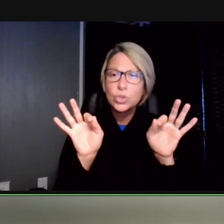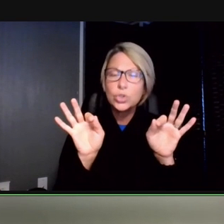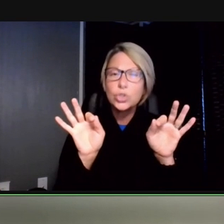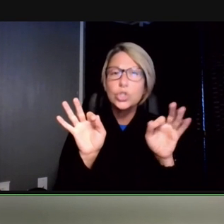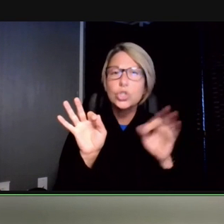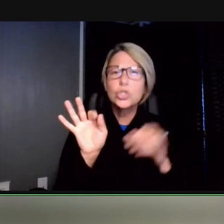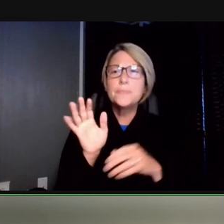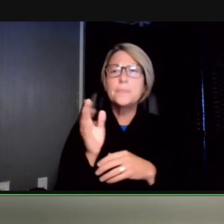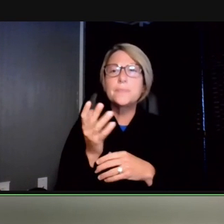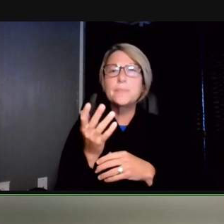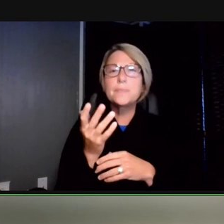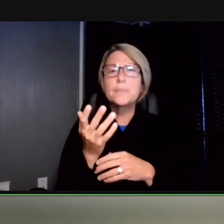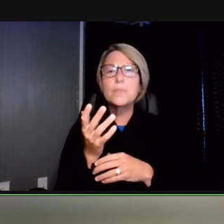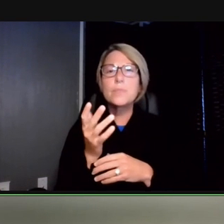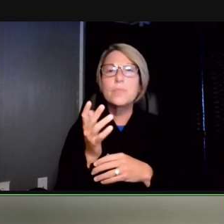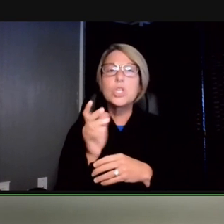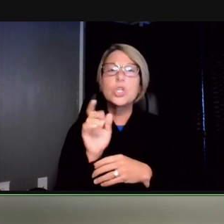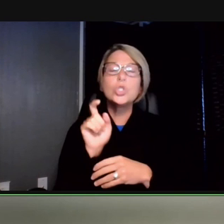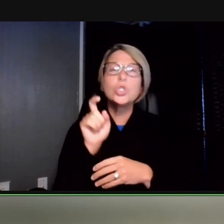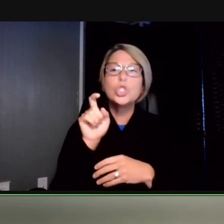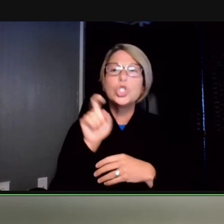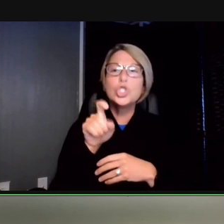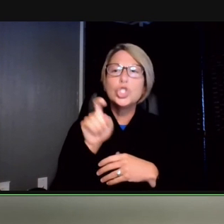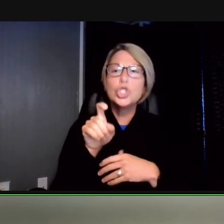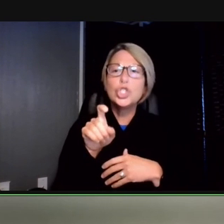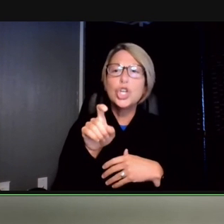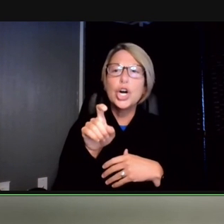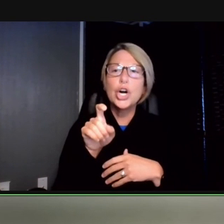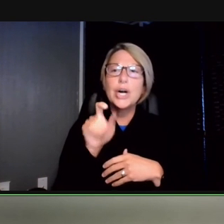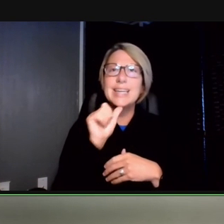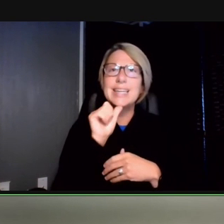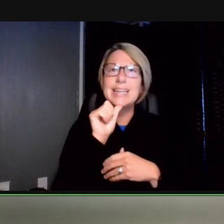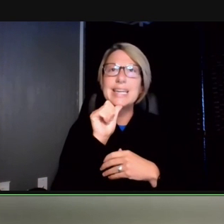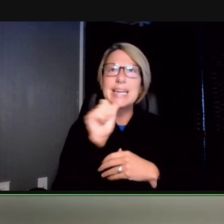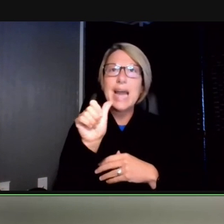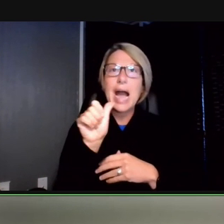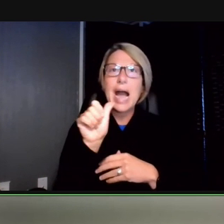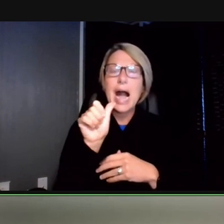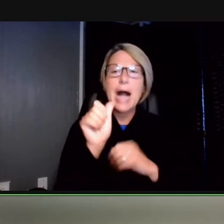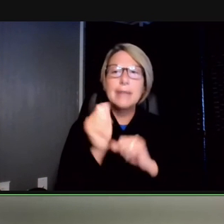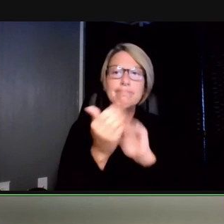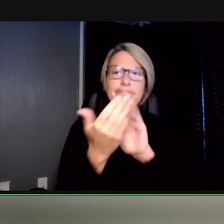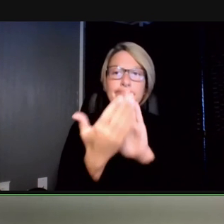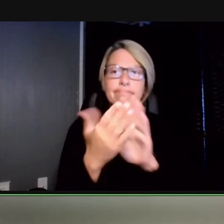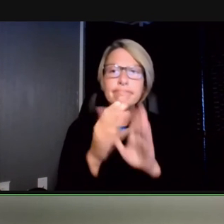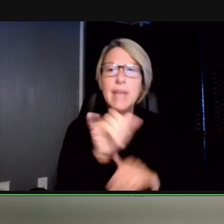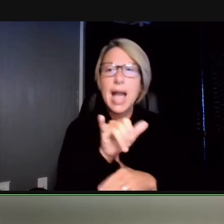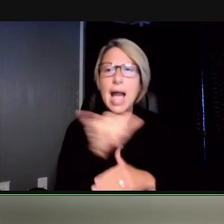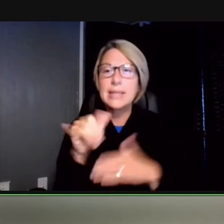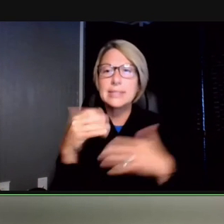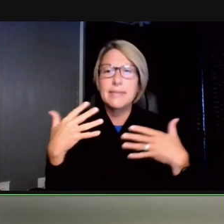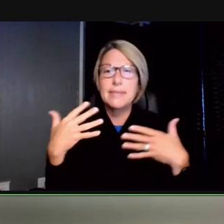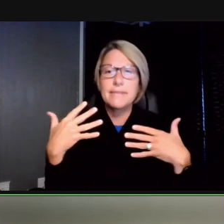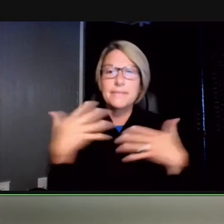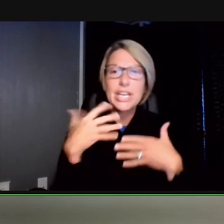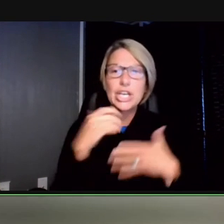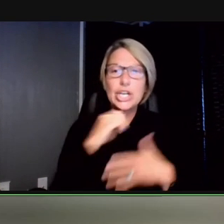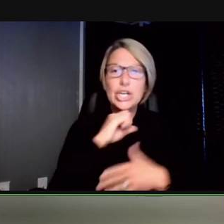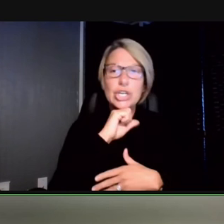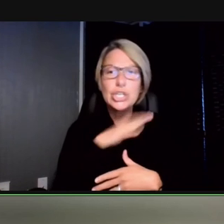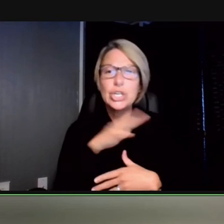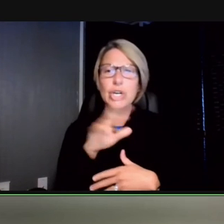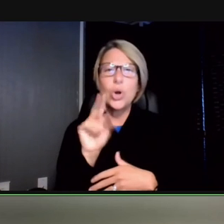framed not in deviancy or fear. It should be framed from a problem based.